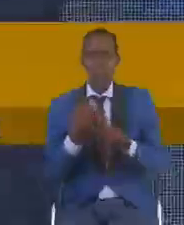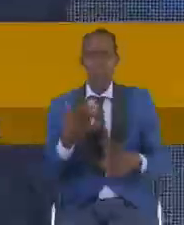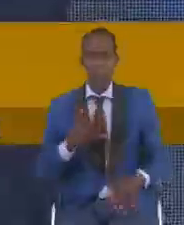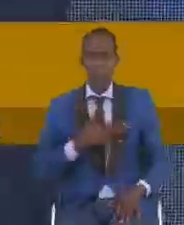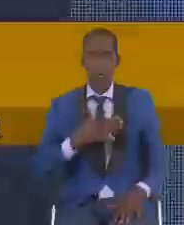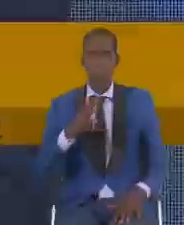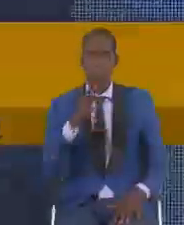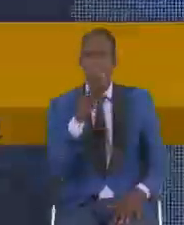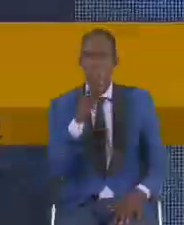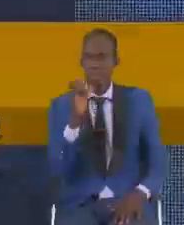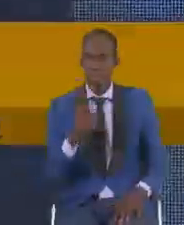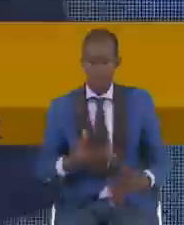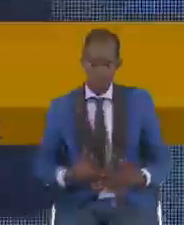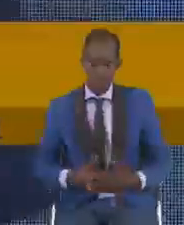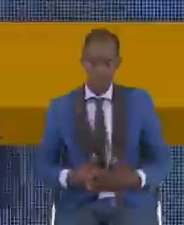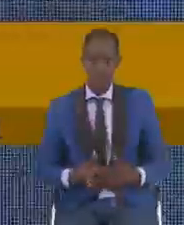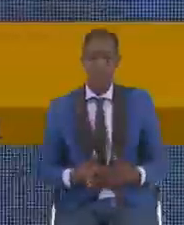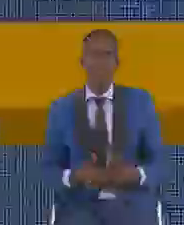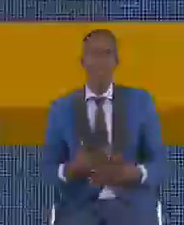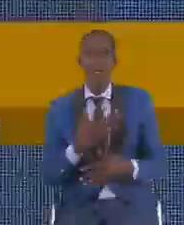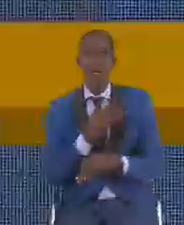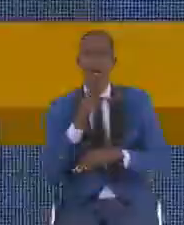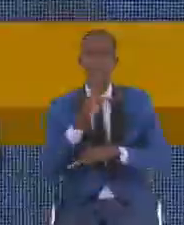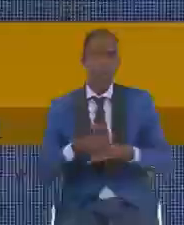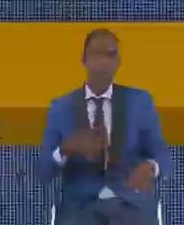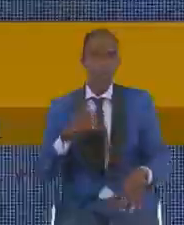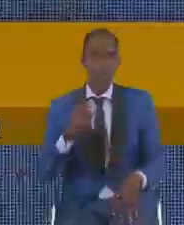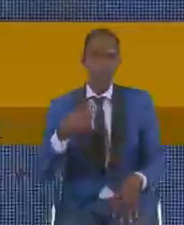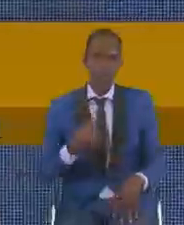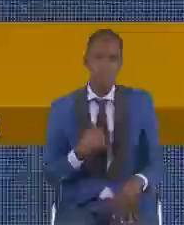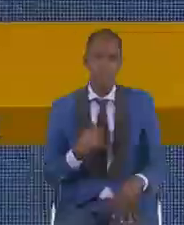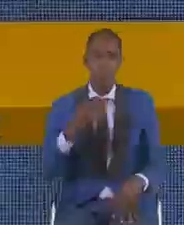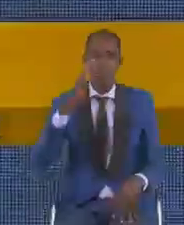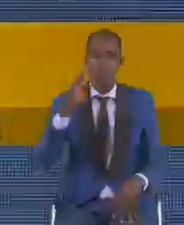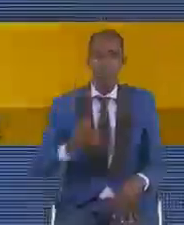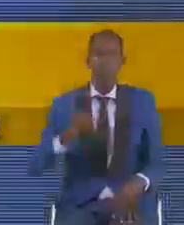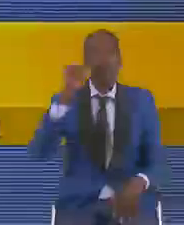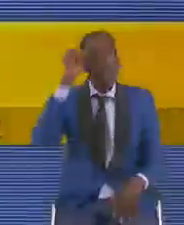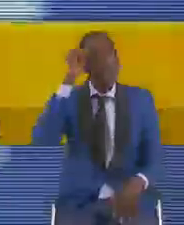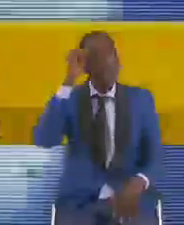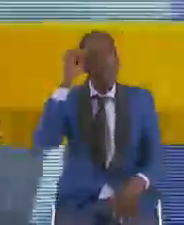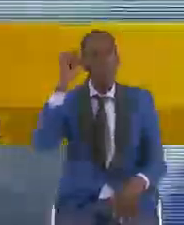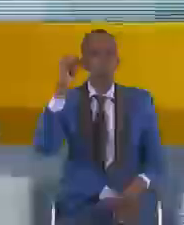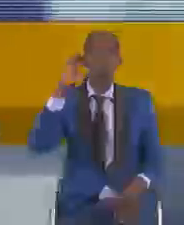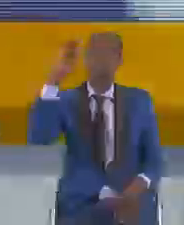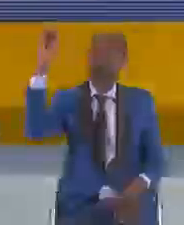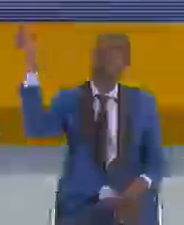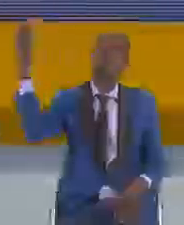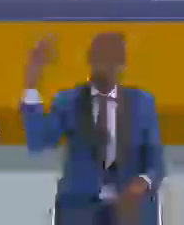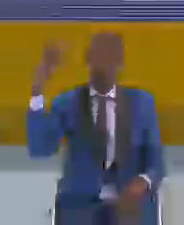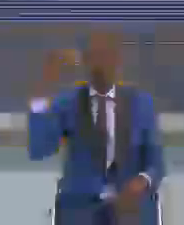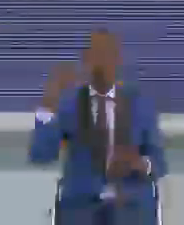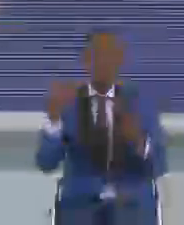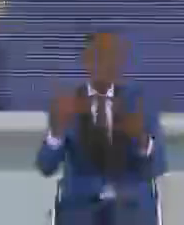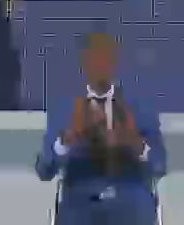mother's womb and called me by his grace.